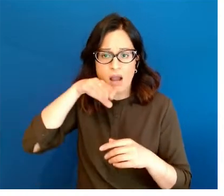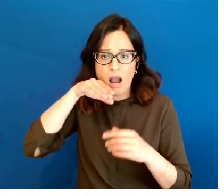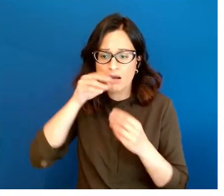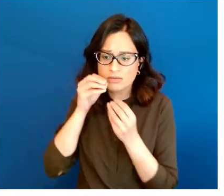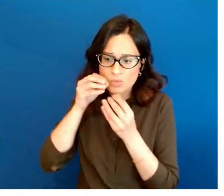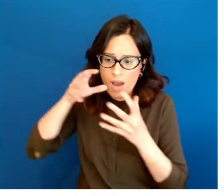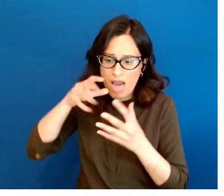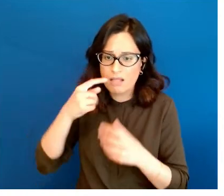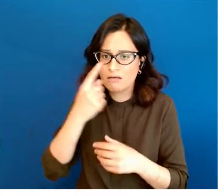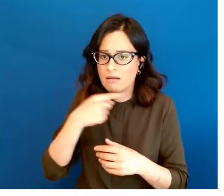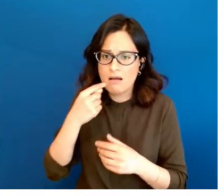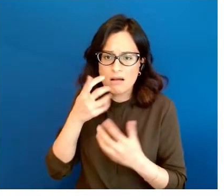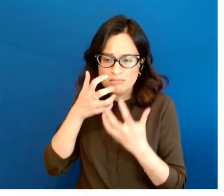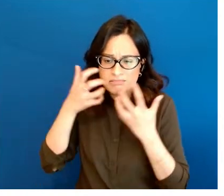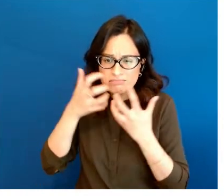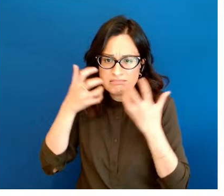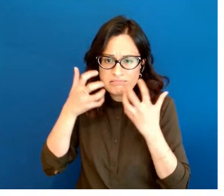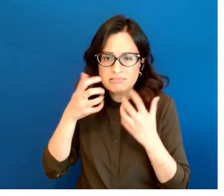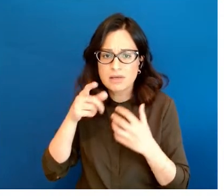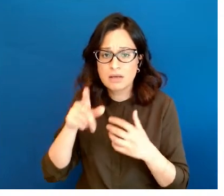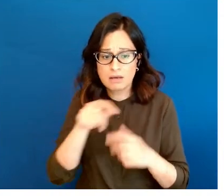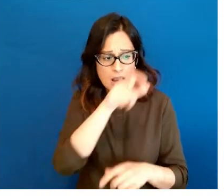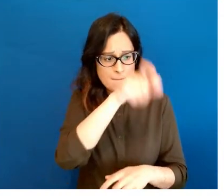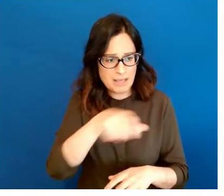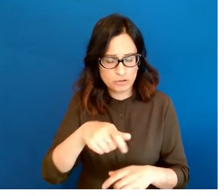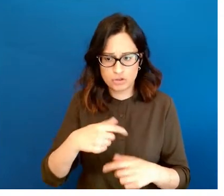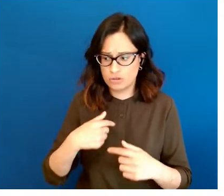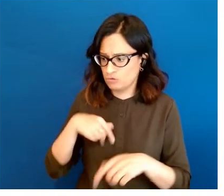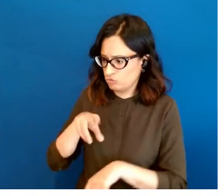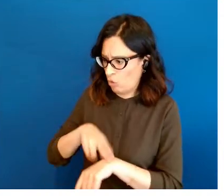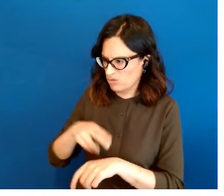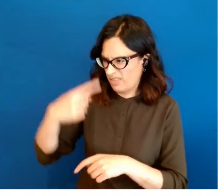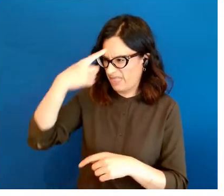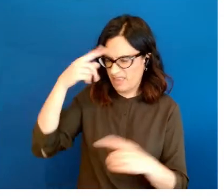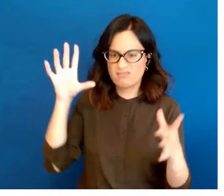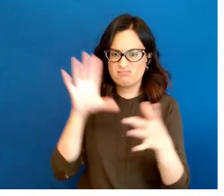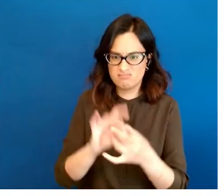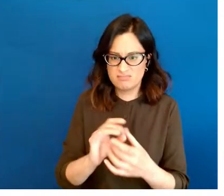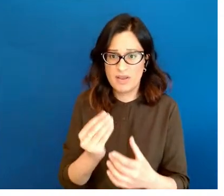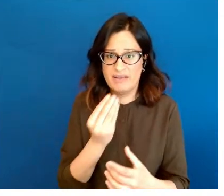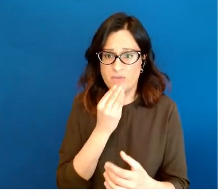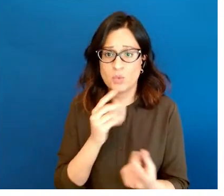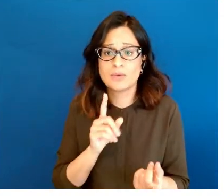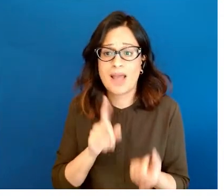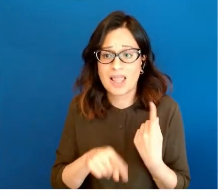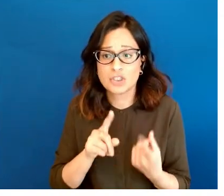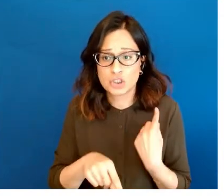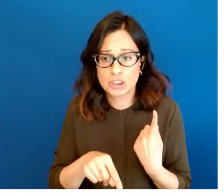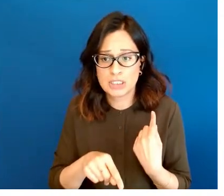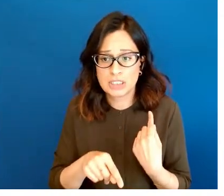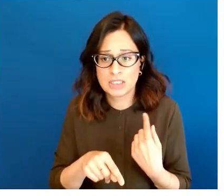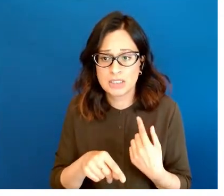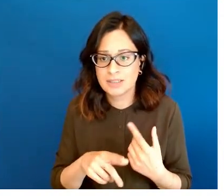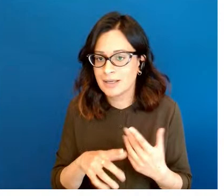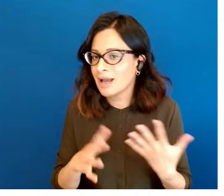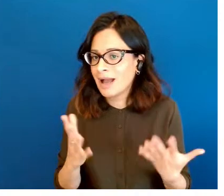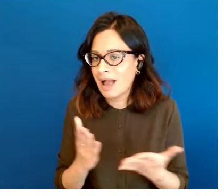often perceived by patients and doctors to be due to food allergy, and are generally not.